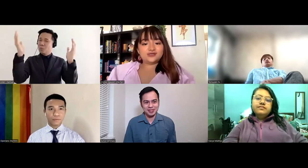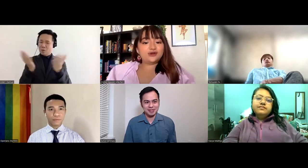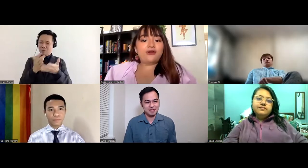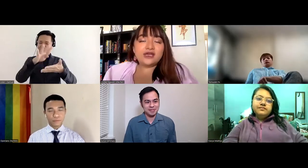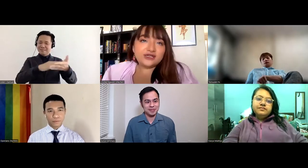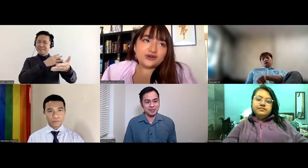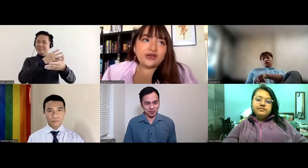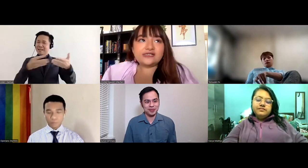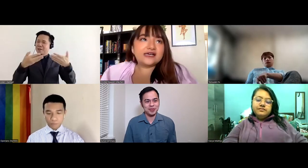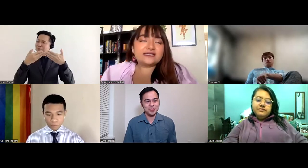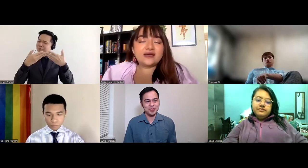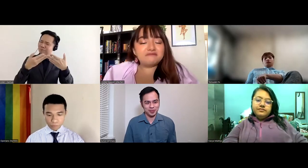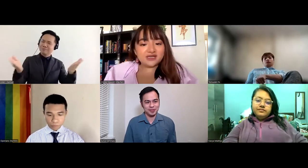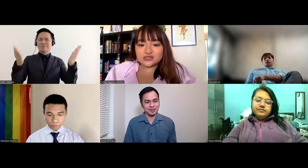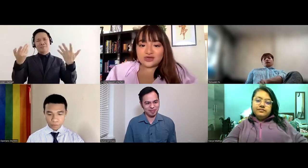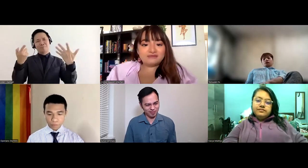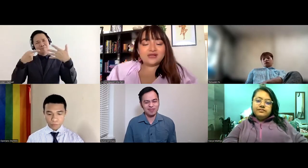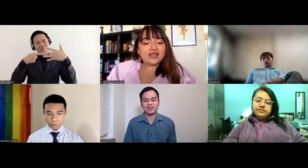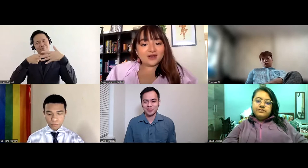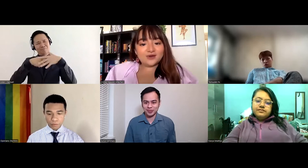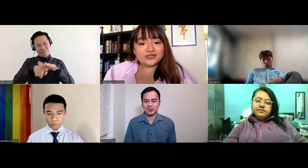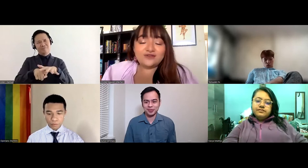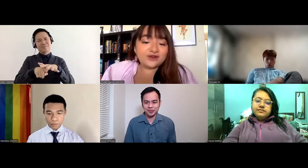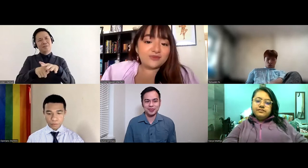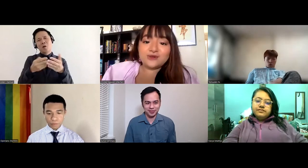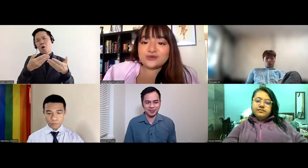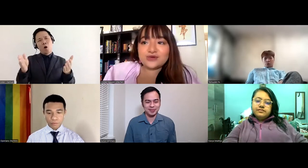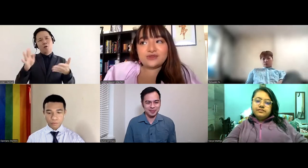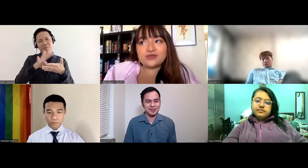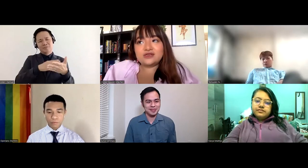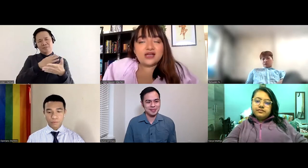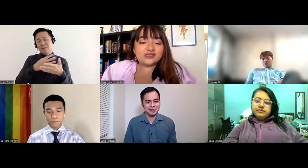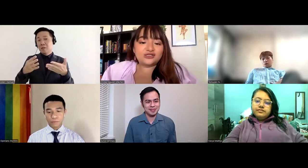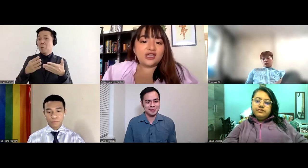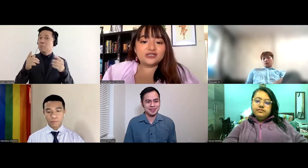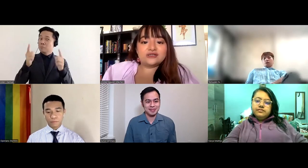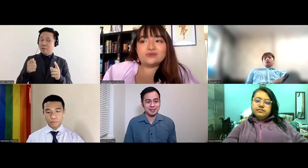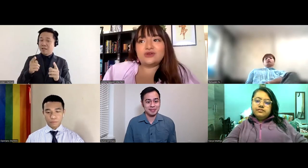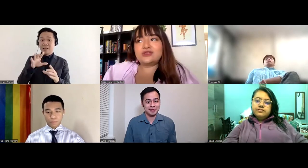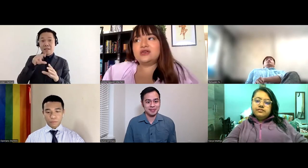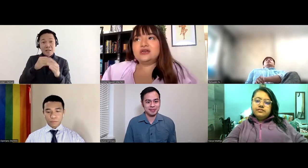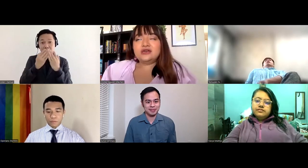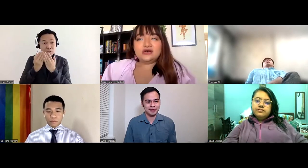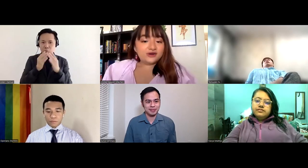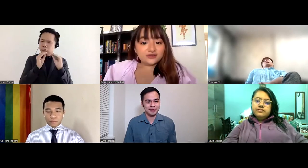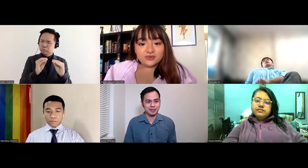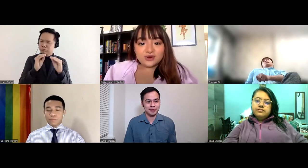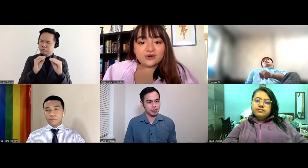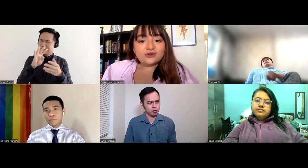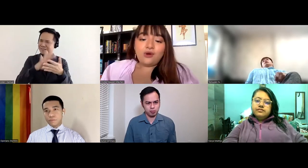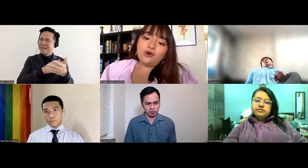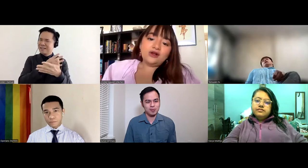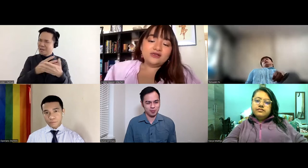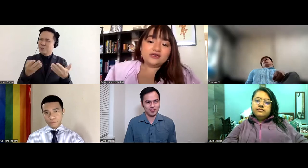is integrated as a mainstream language and even compulsory within education, with